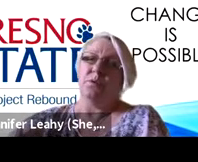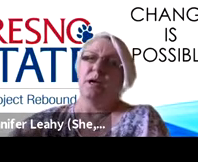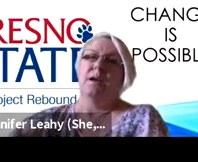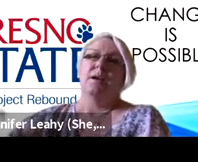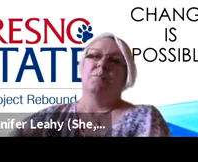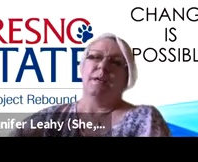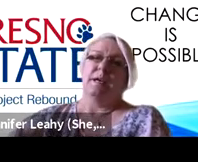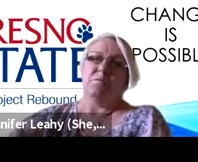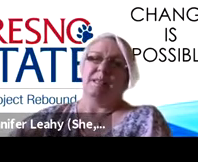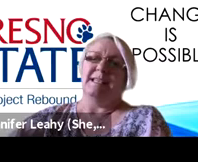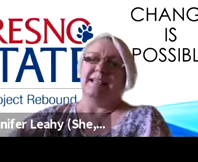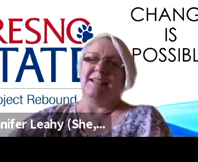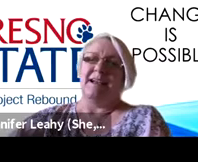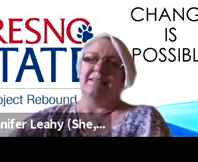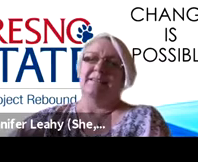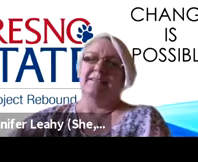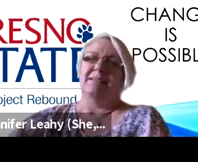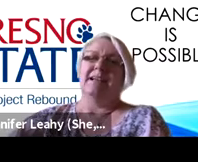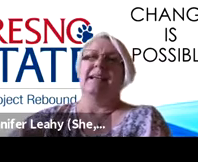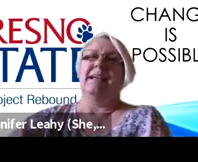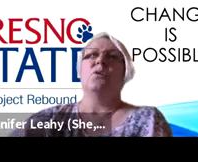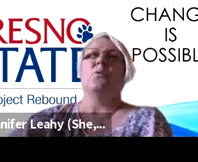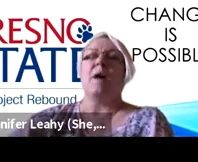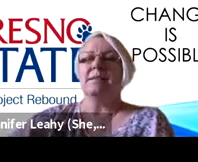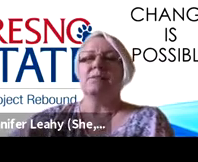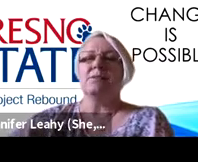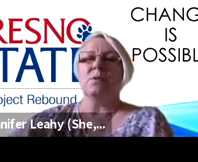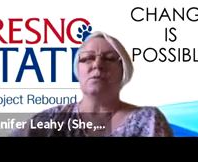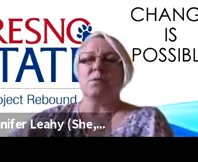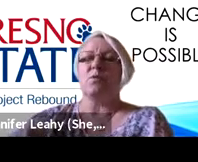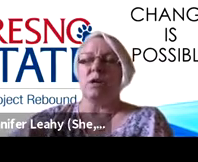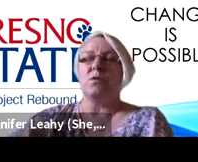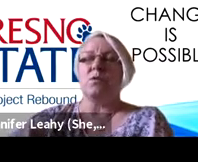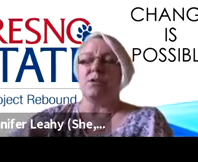to because you've missed the deadline, right? And so why is it so